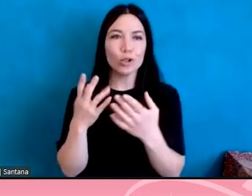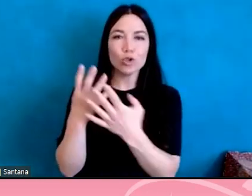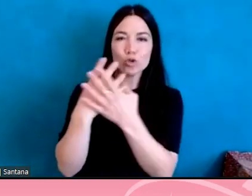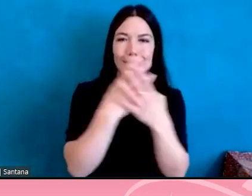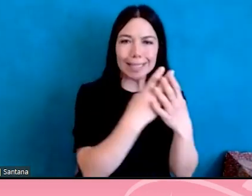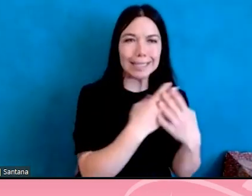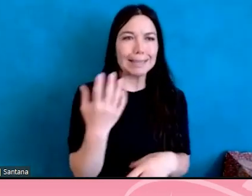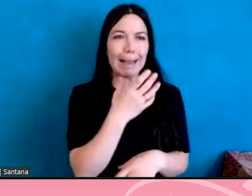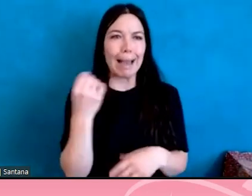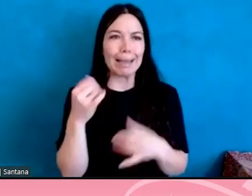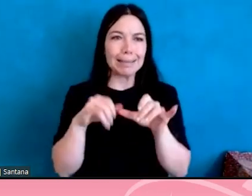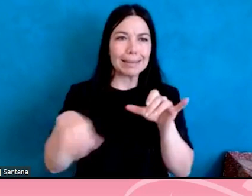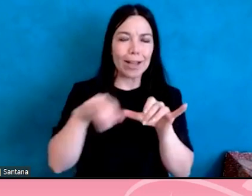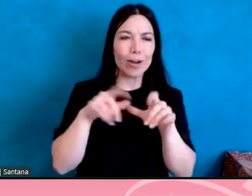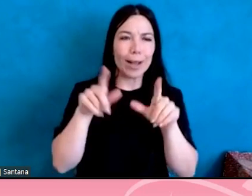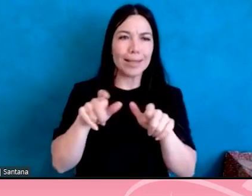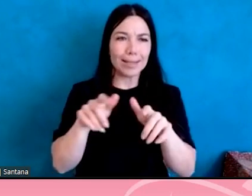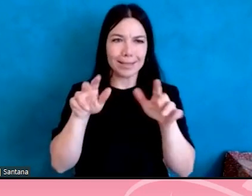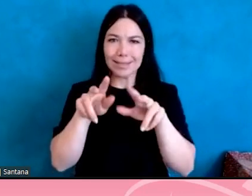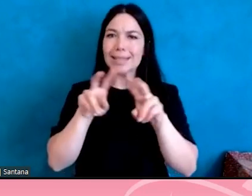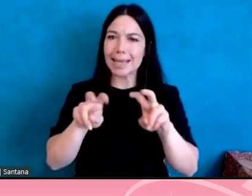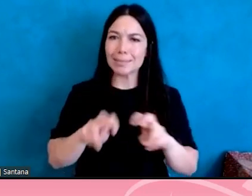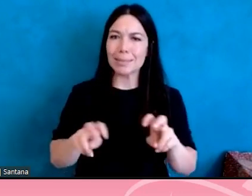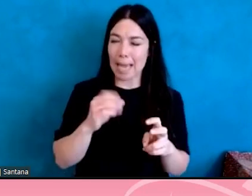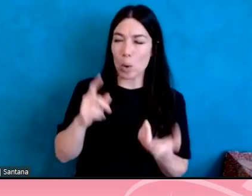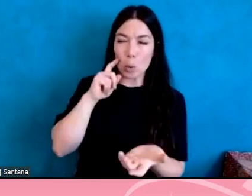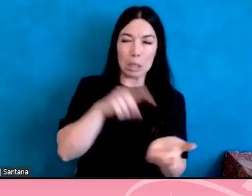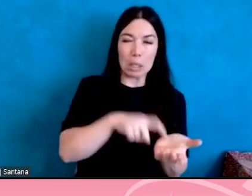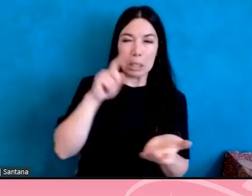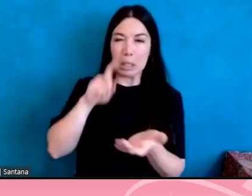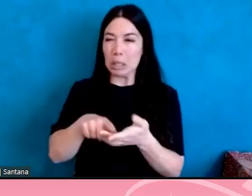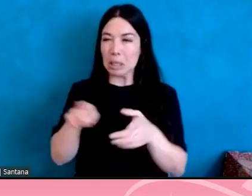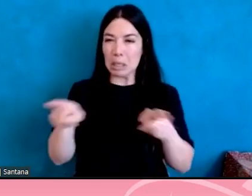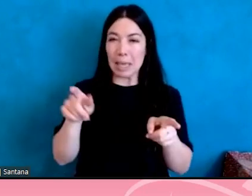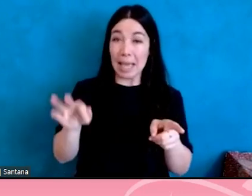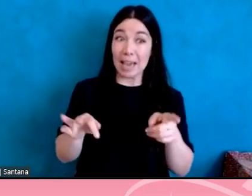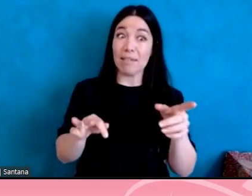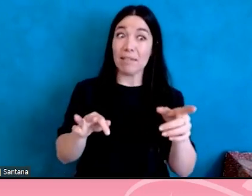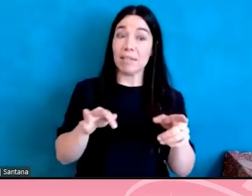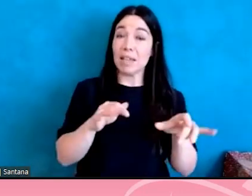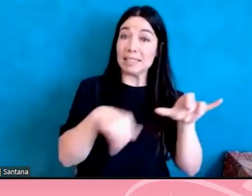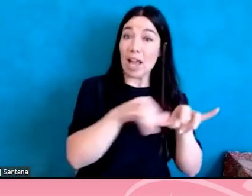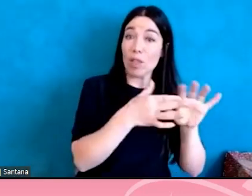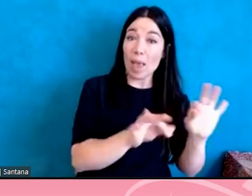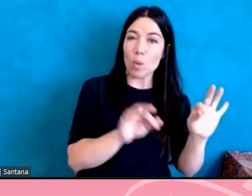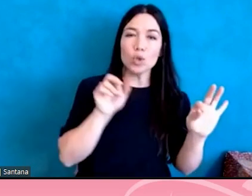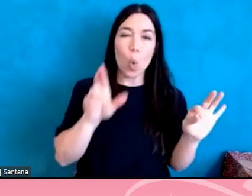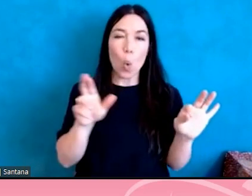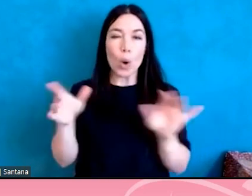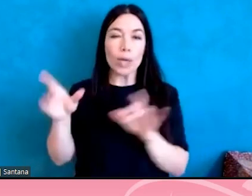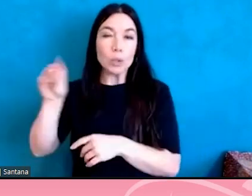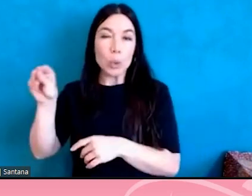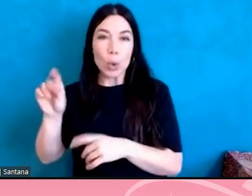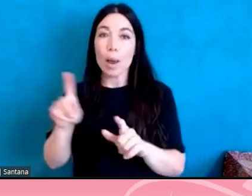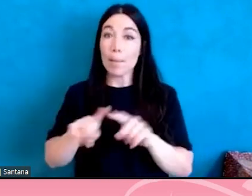or absence of disorder. But what I'm asking us to do today is to think about embracing linguistic